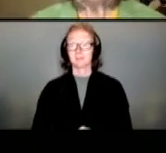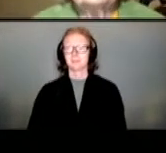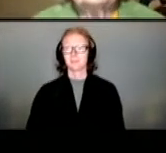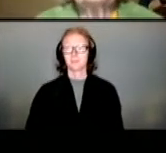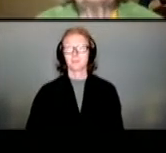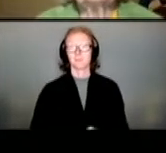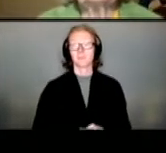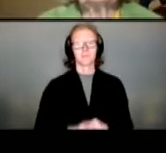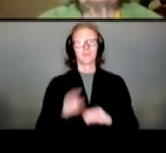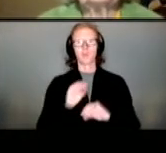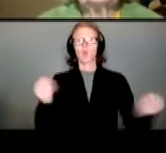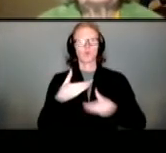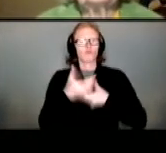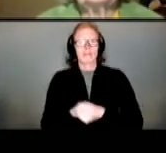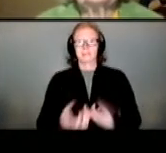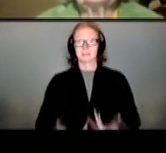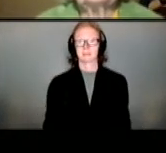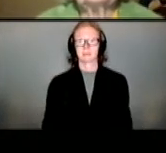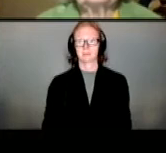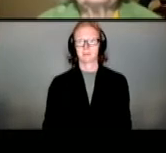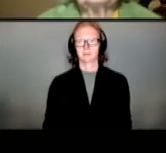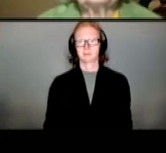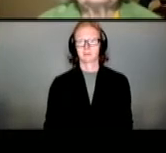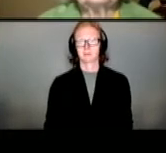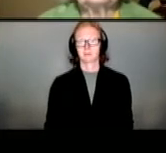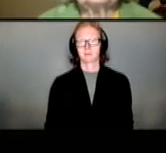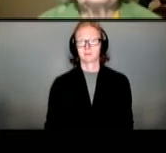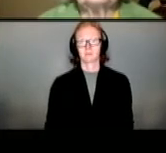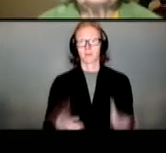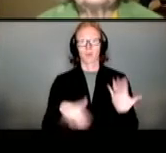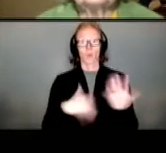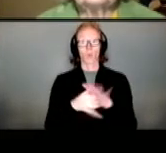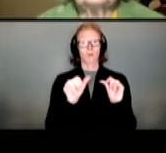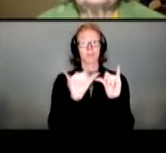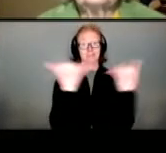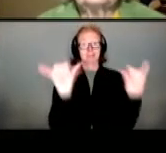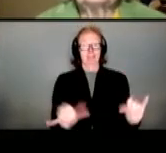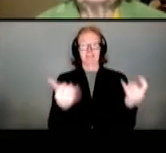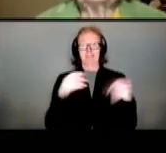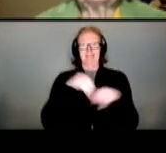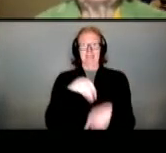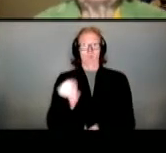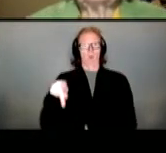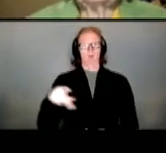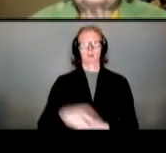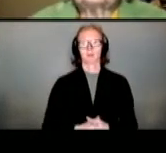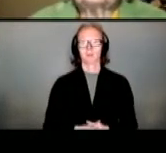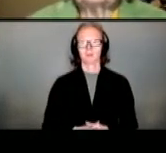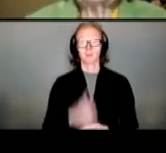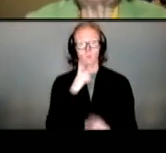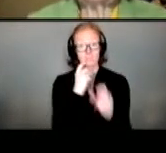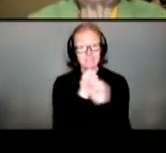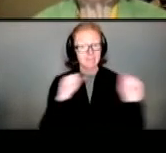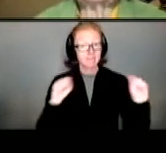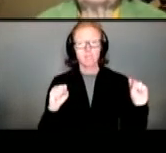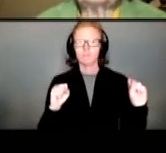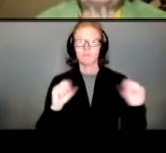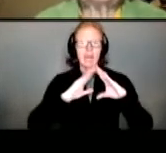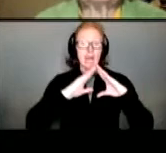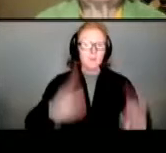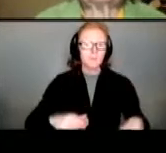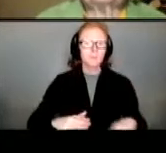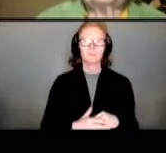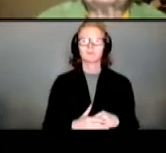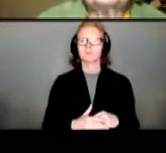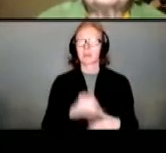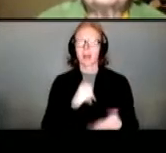no trust with the systems at play in Portland right now in terms of safety, housing,